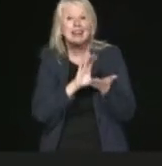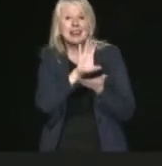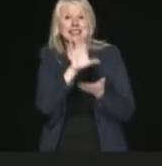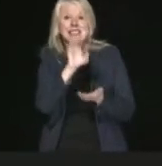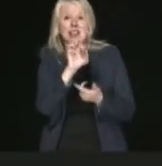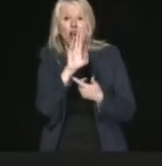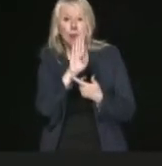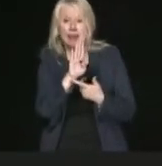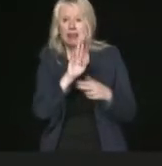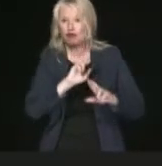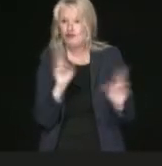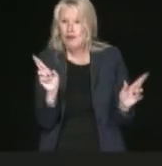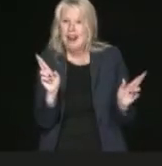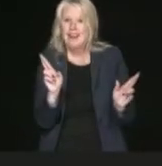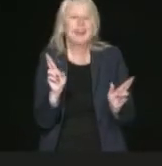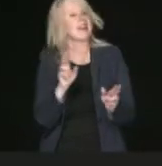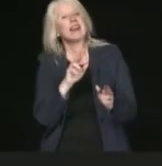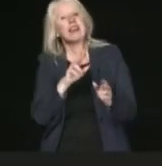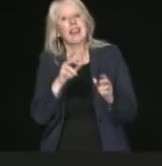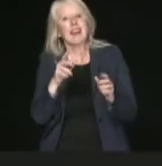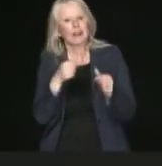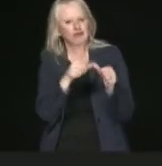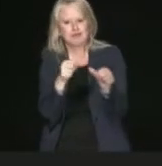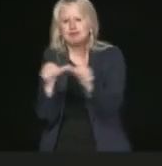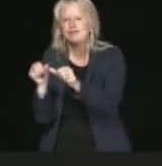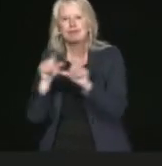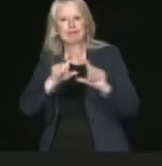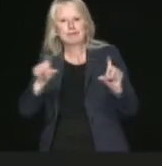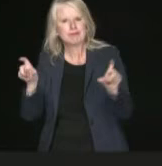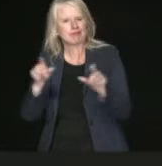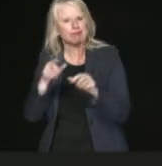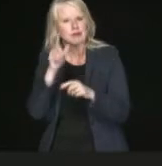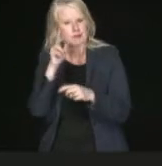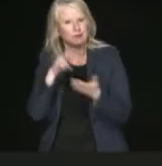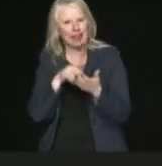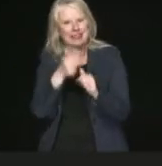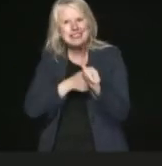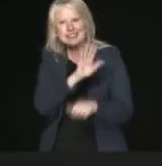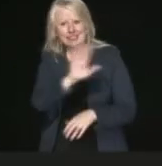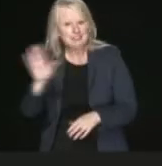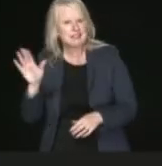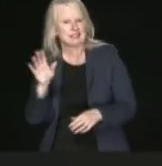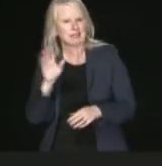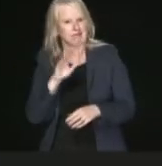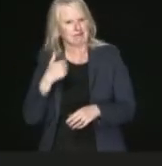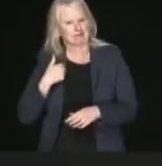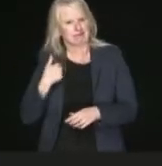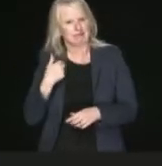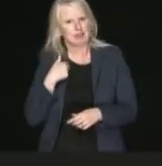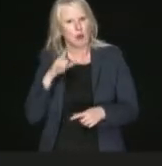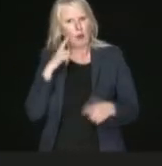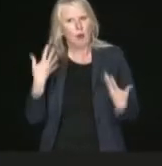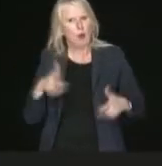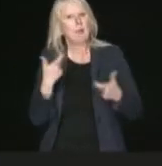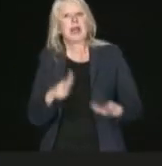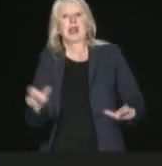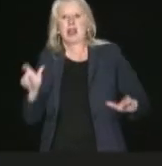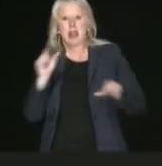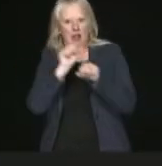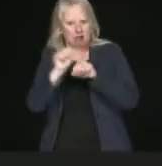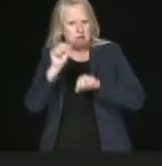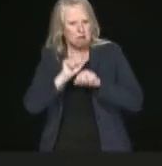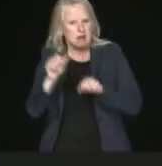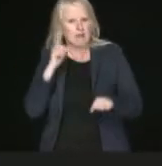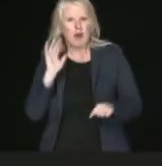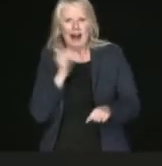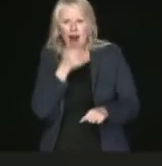flow last week into Canadians' bank accounts across the country. That was a monumental task for our public service,